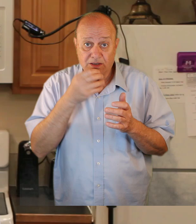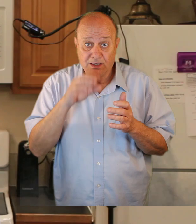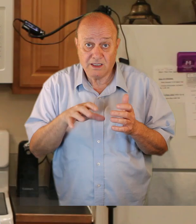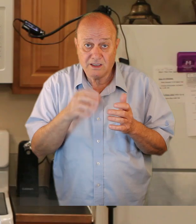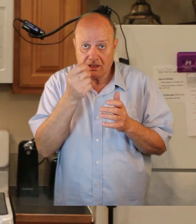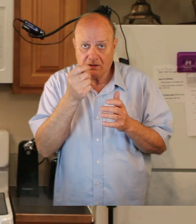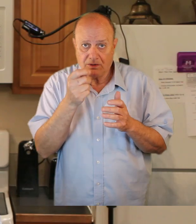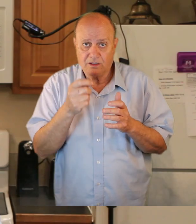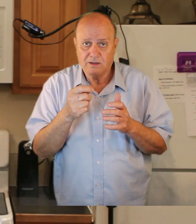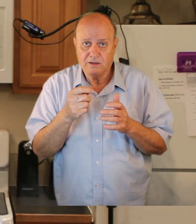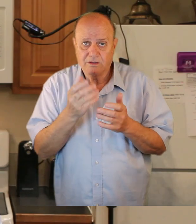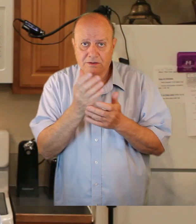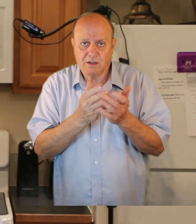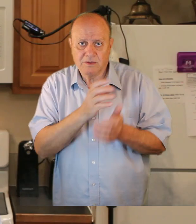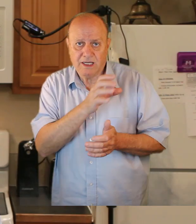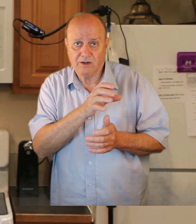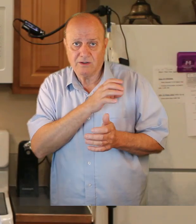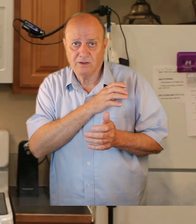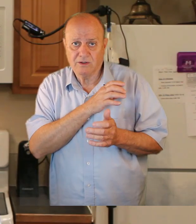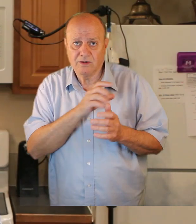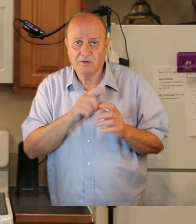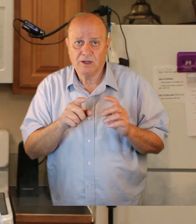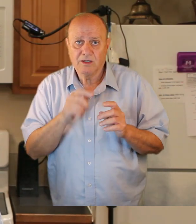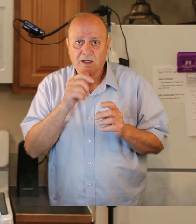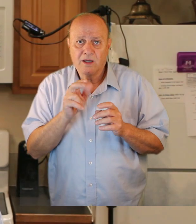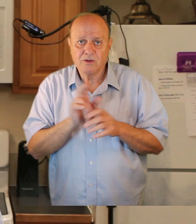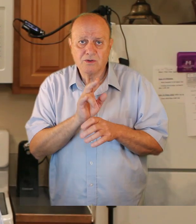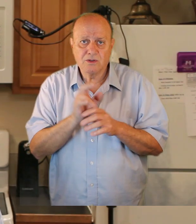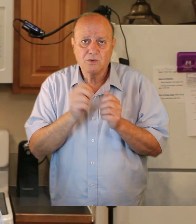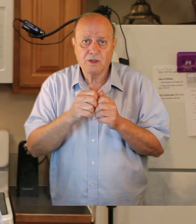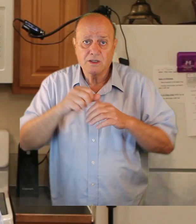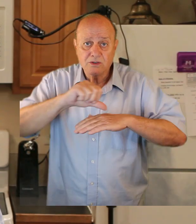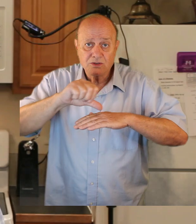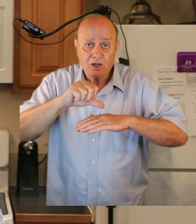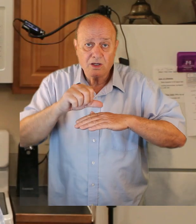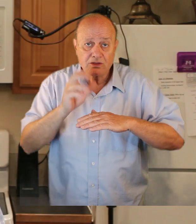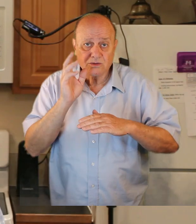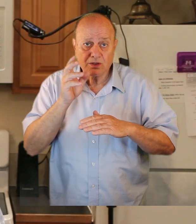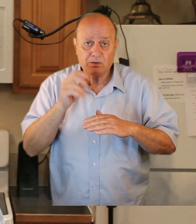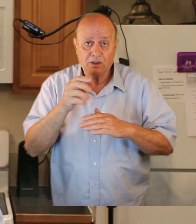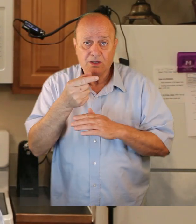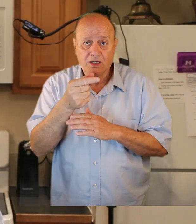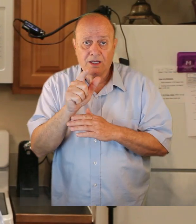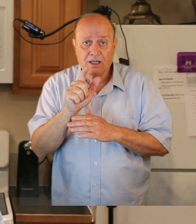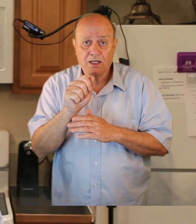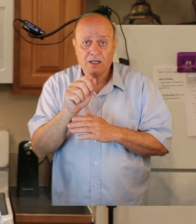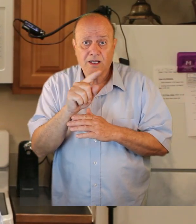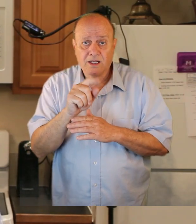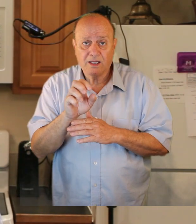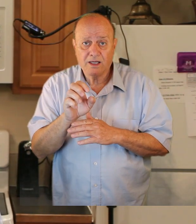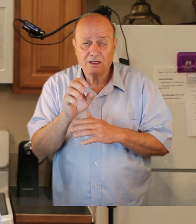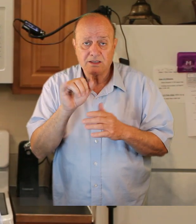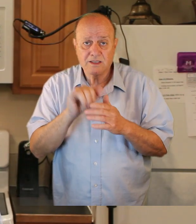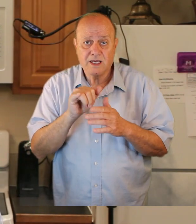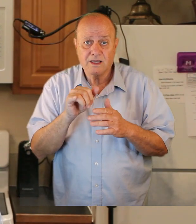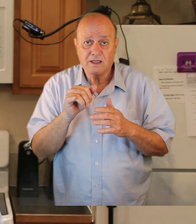some character, but we're going to be using it kind of non-standard. Instead of using it with a sauce, we're going to glaze the shrimp, and it actually